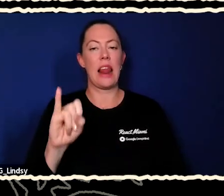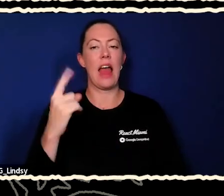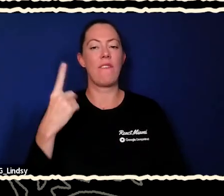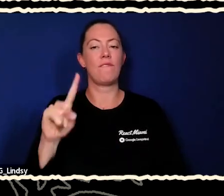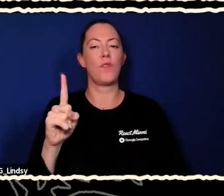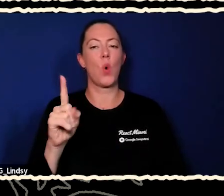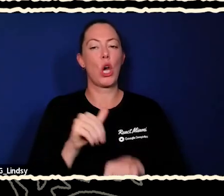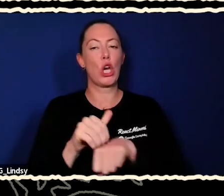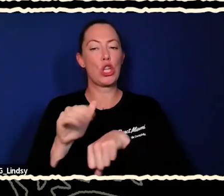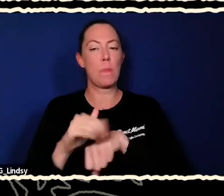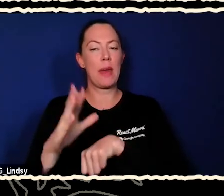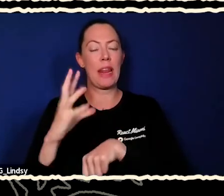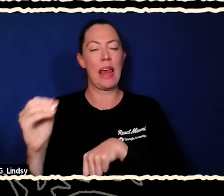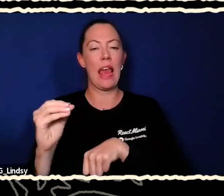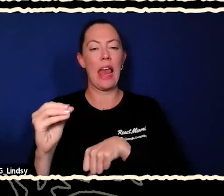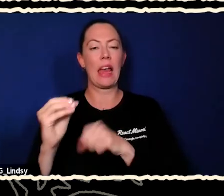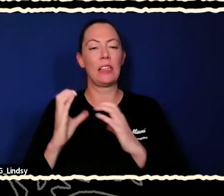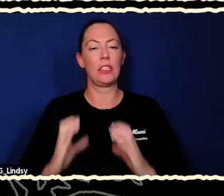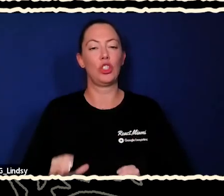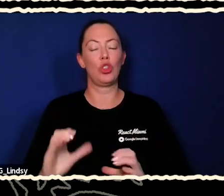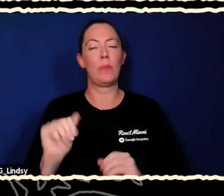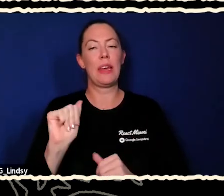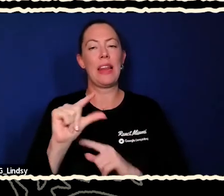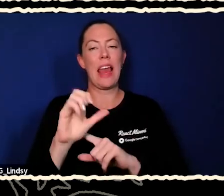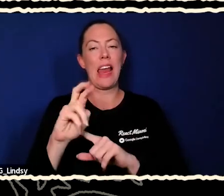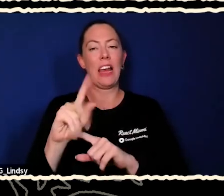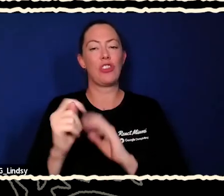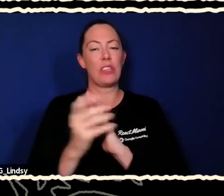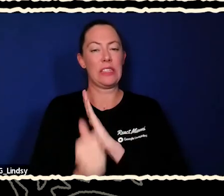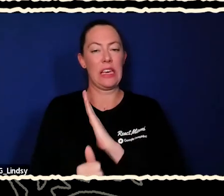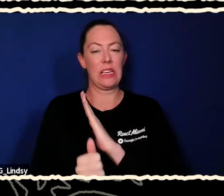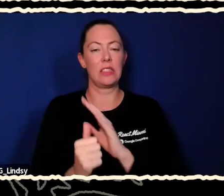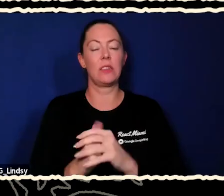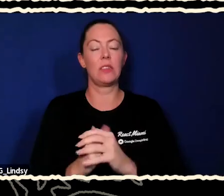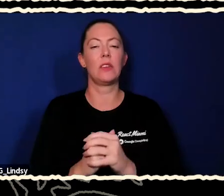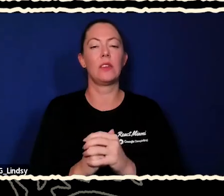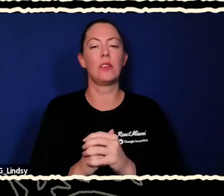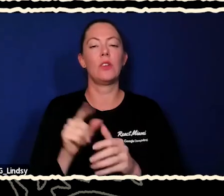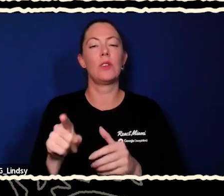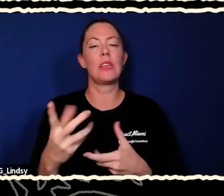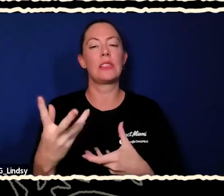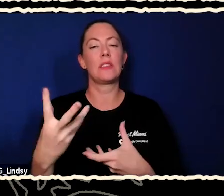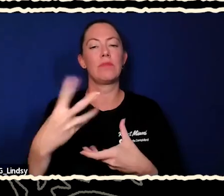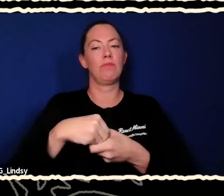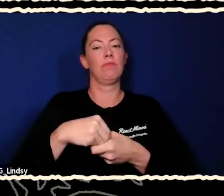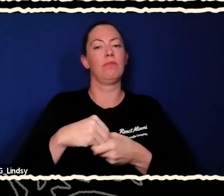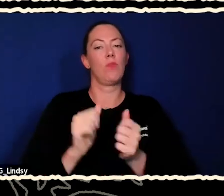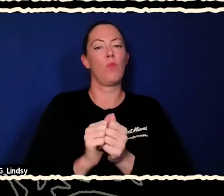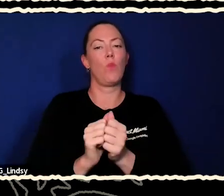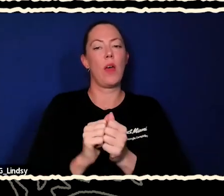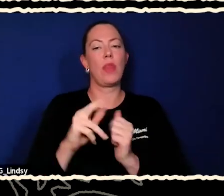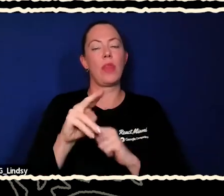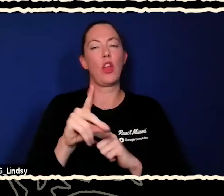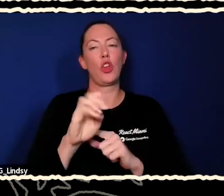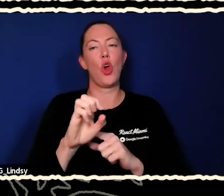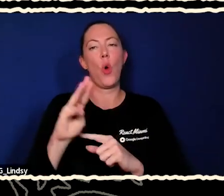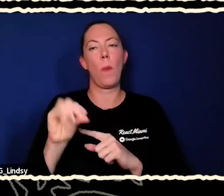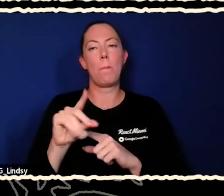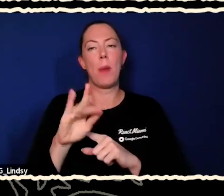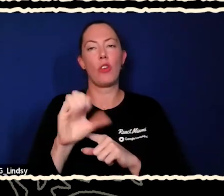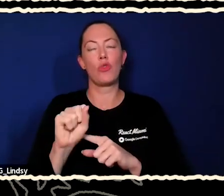agent skills as package artifacts. It is embedded inside node modules, which provides version